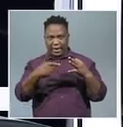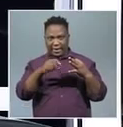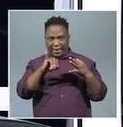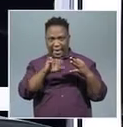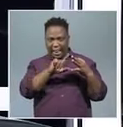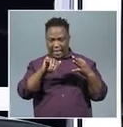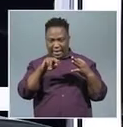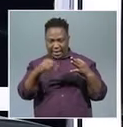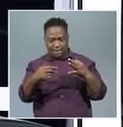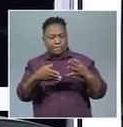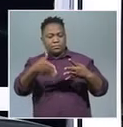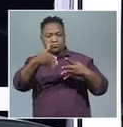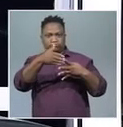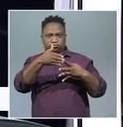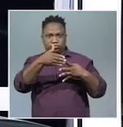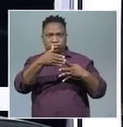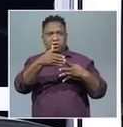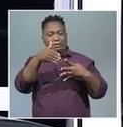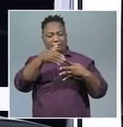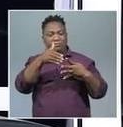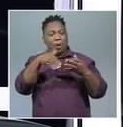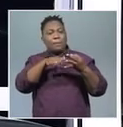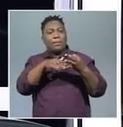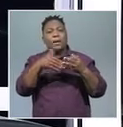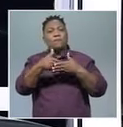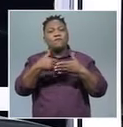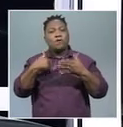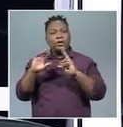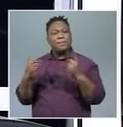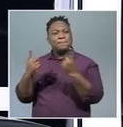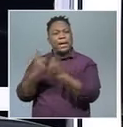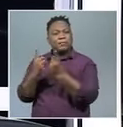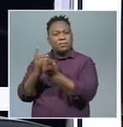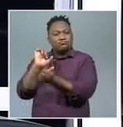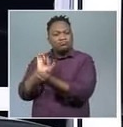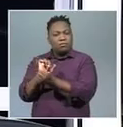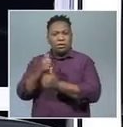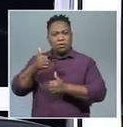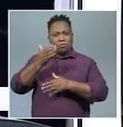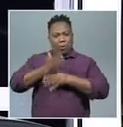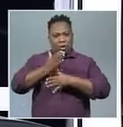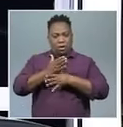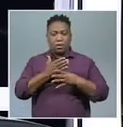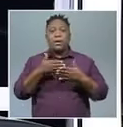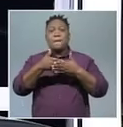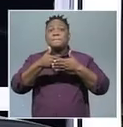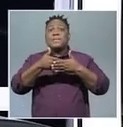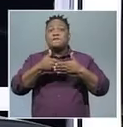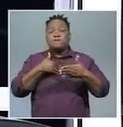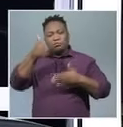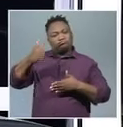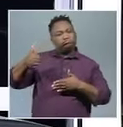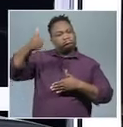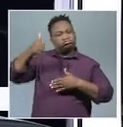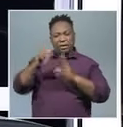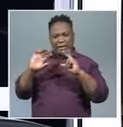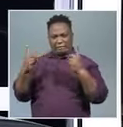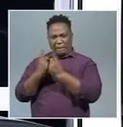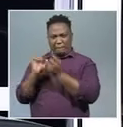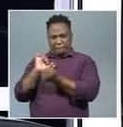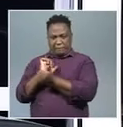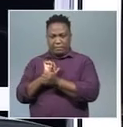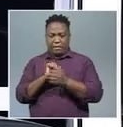a former CFO at Correctional Services. Tomorrow, former Correctional Services Commissioner Linda M.T. is